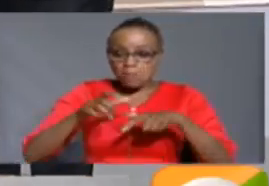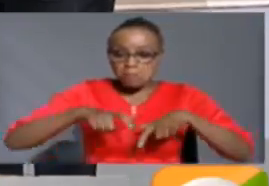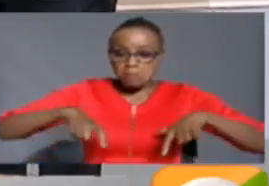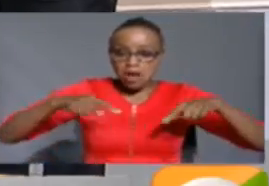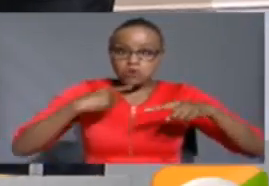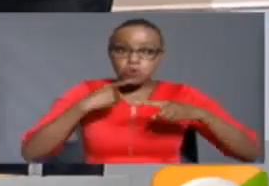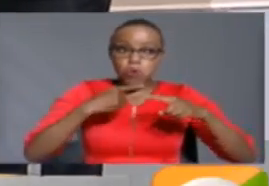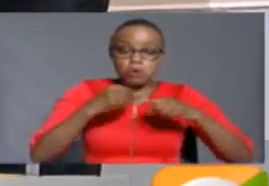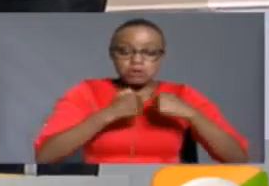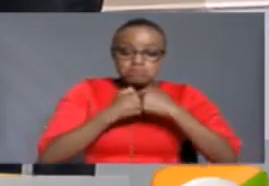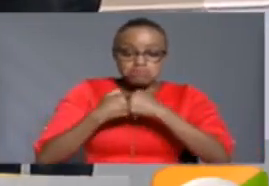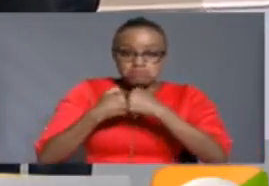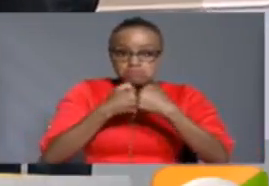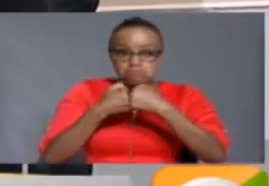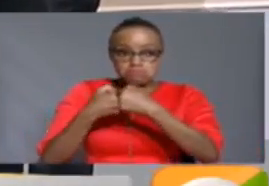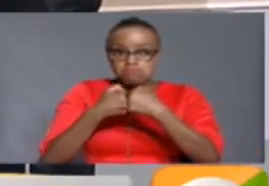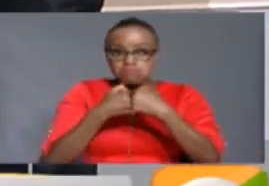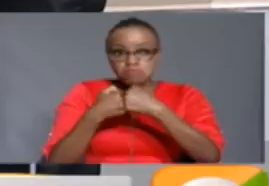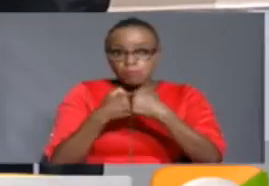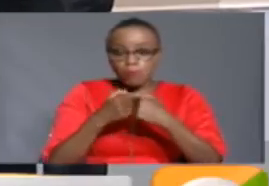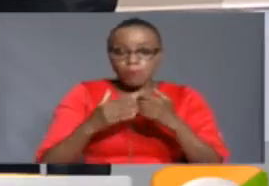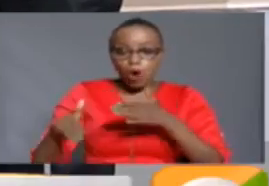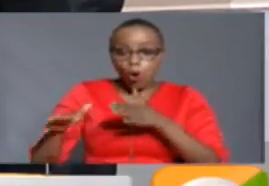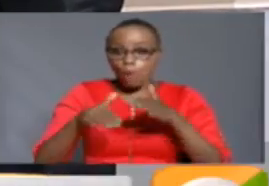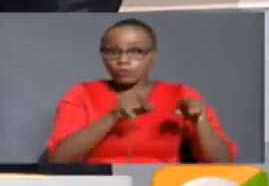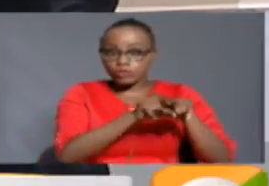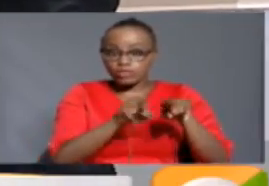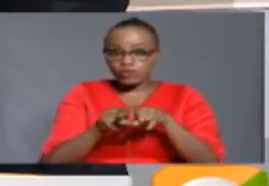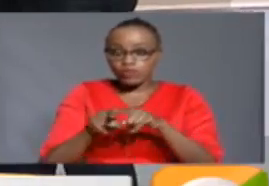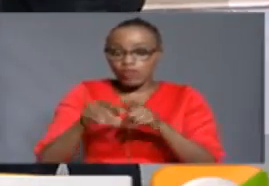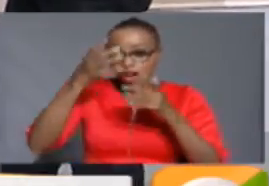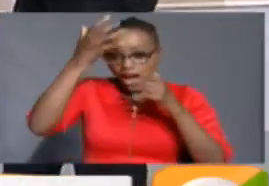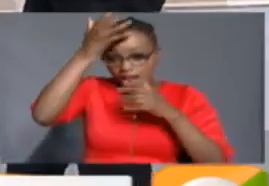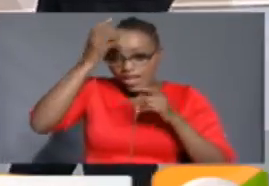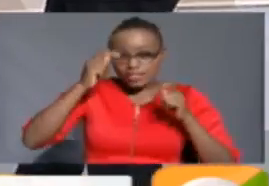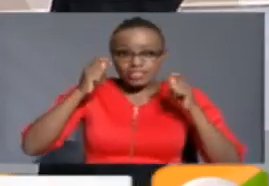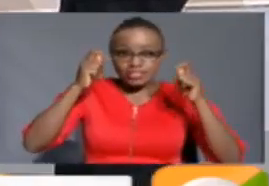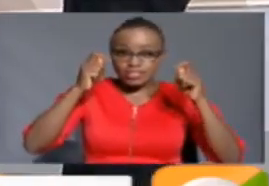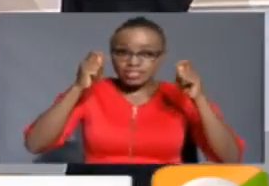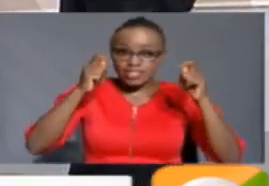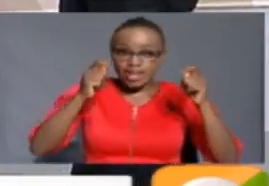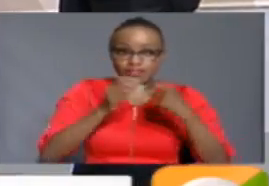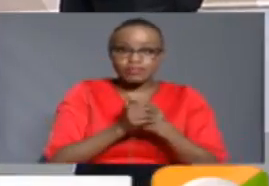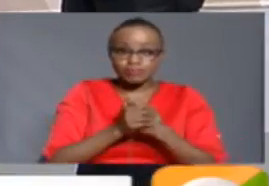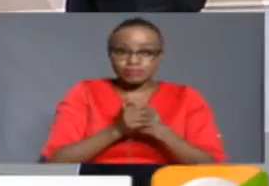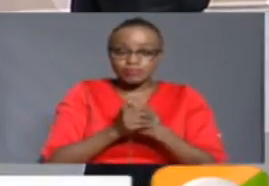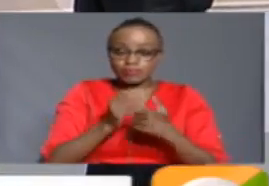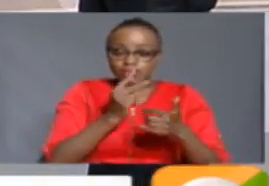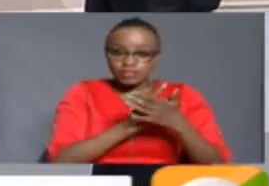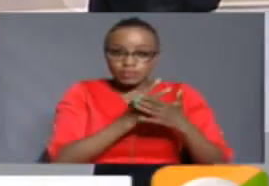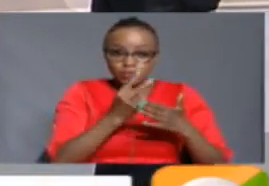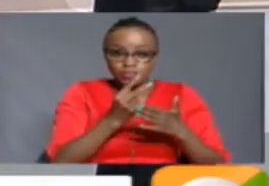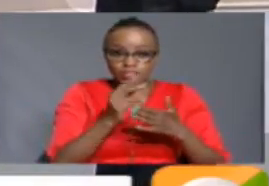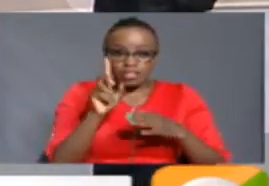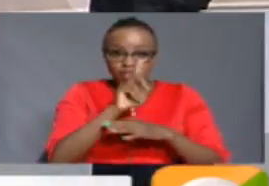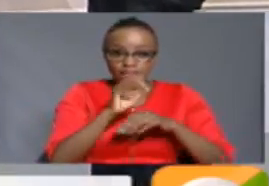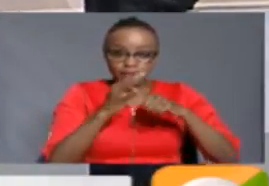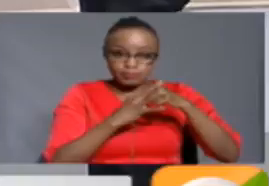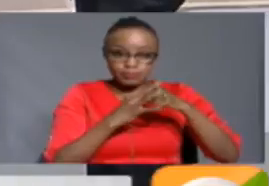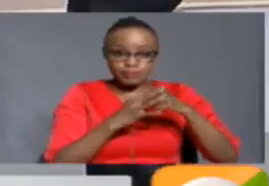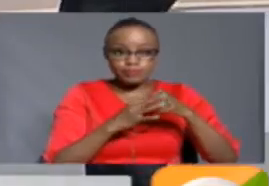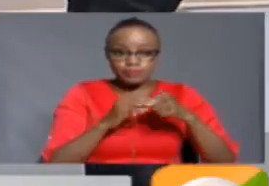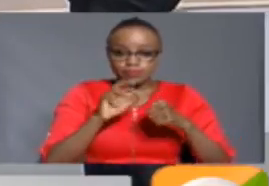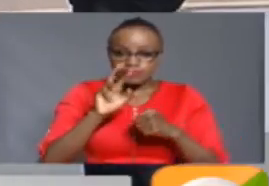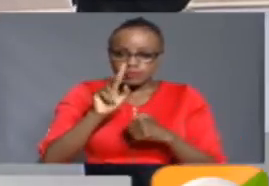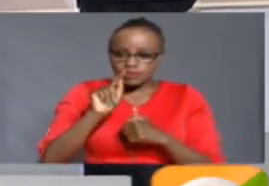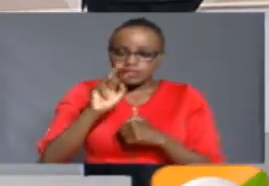the challenges of the healthcare sector, opportunities as well, the nurses' strike, entering week 2, day 8. Trevor